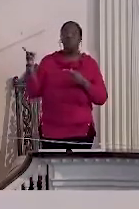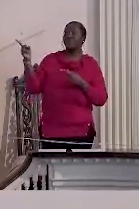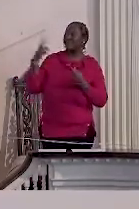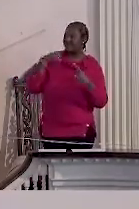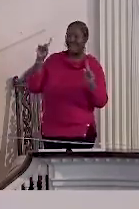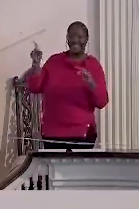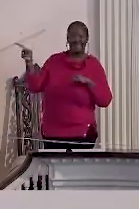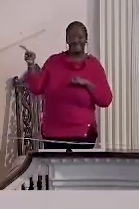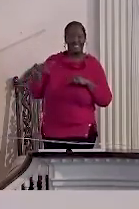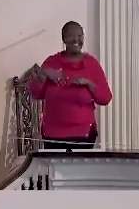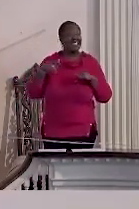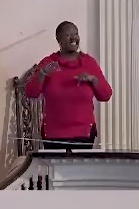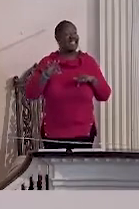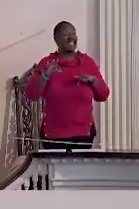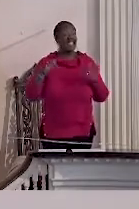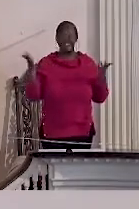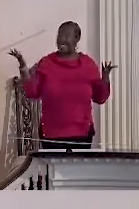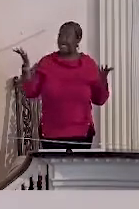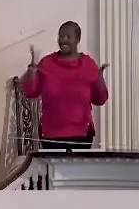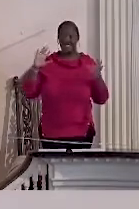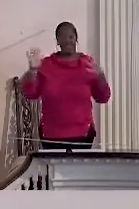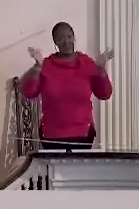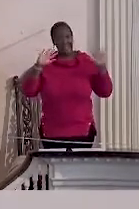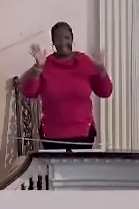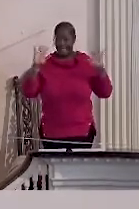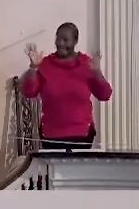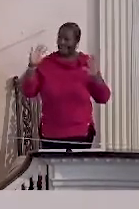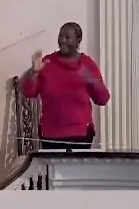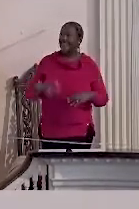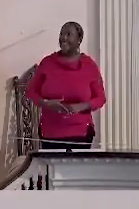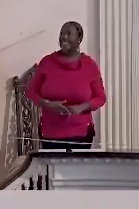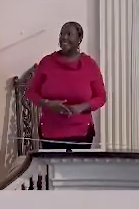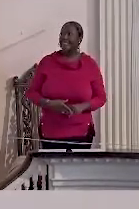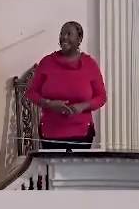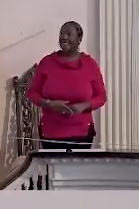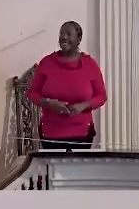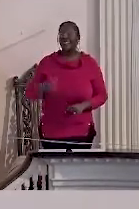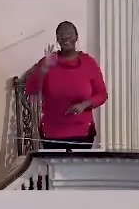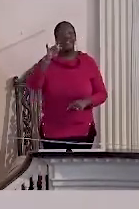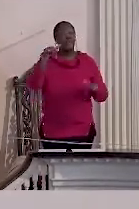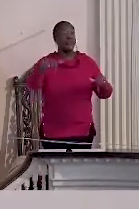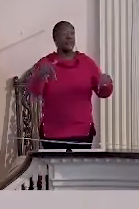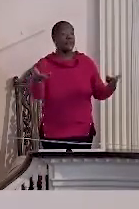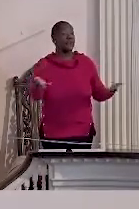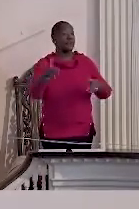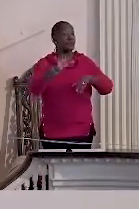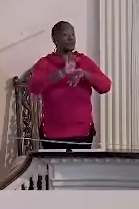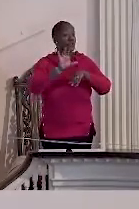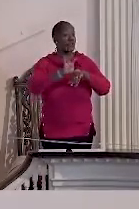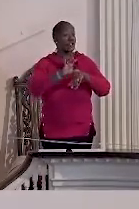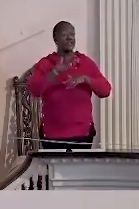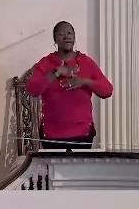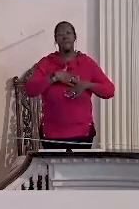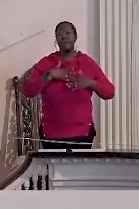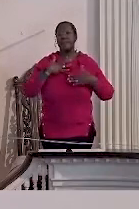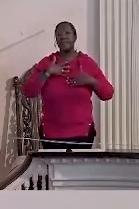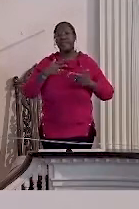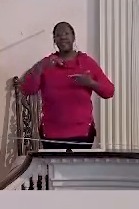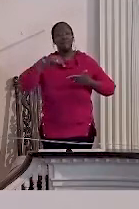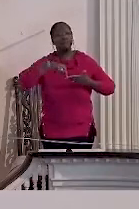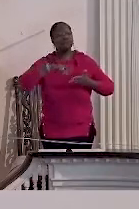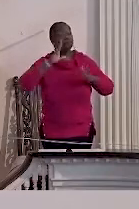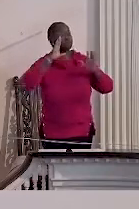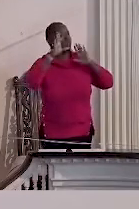If you're in the sanctuary. Oh, there they are. Great. Hello. If you are in the sanctuary, please greet each other in the manner